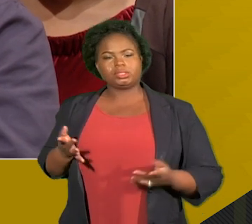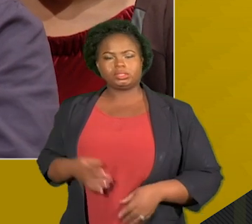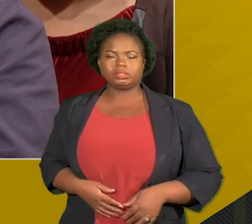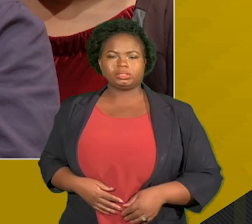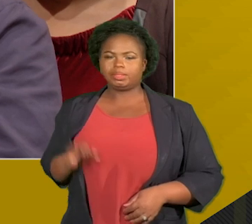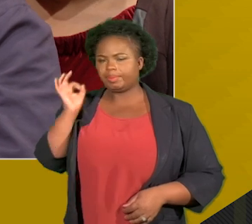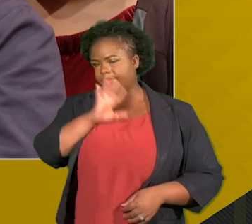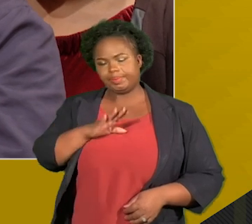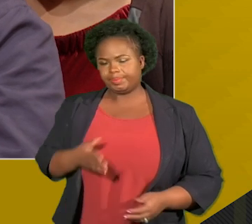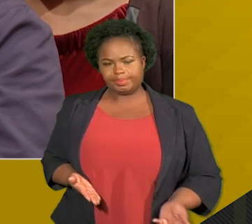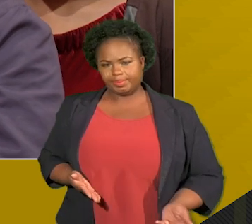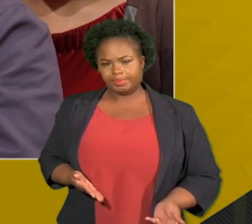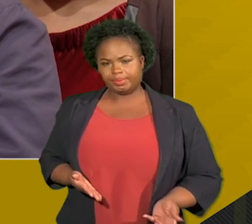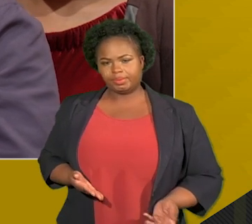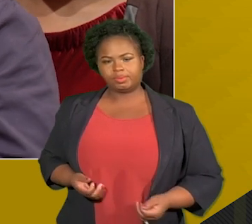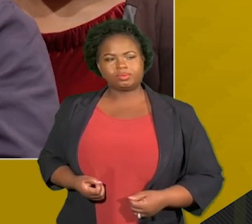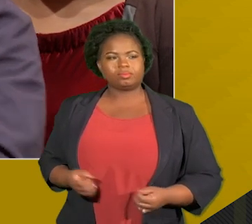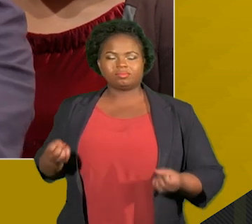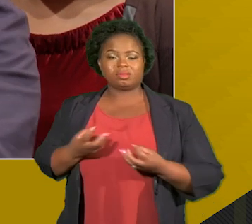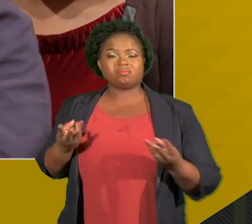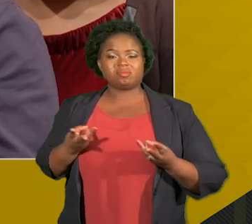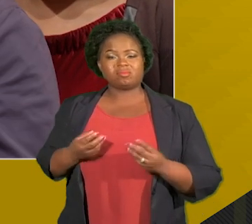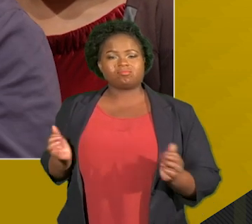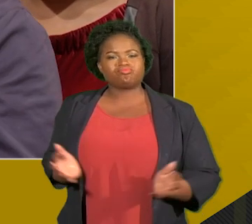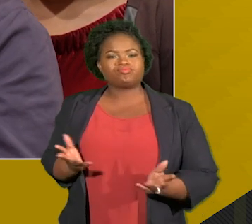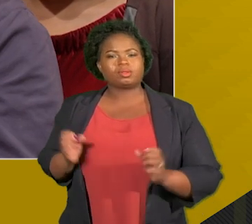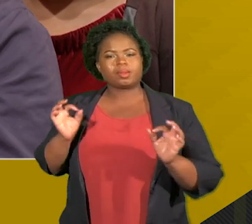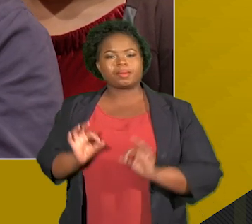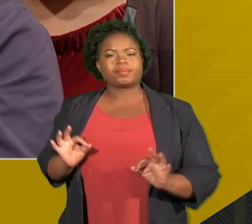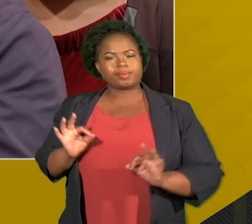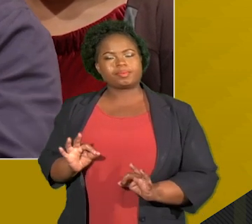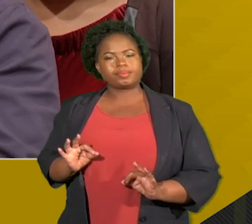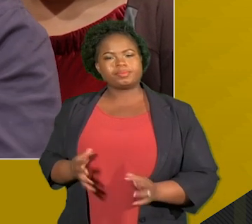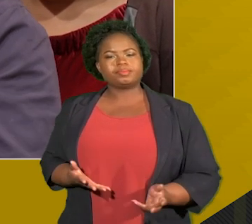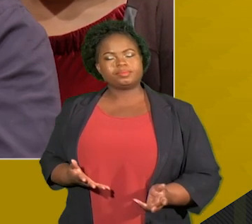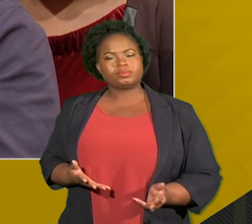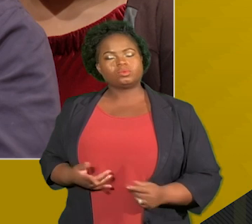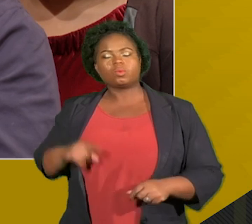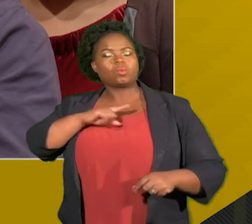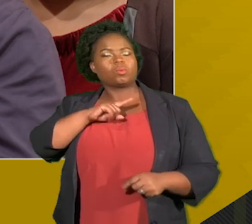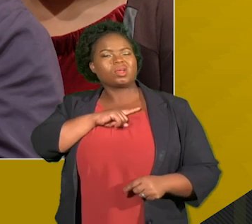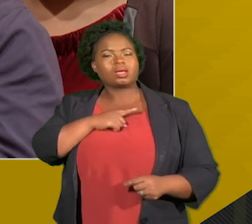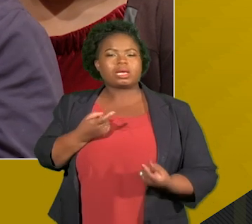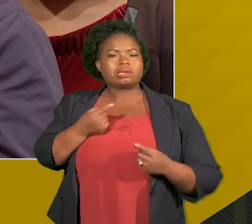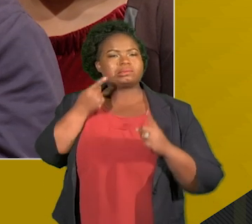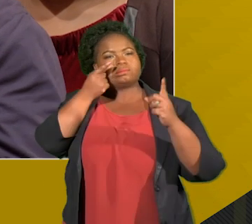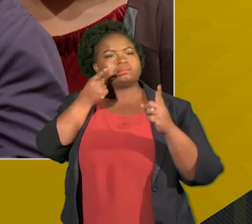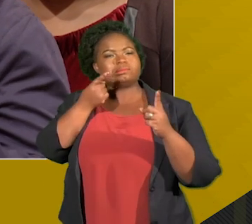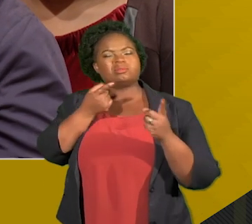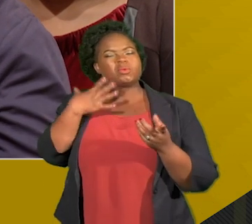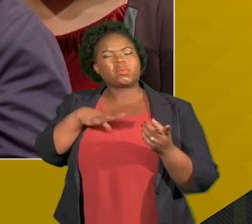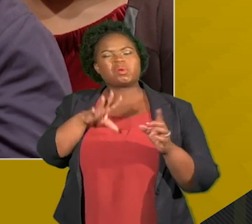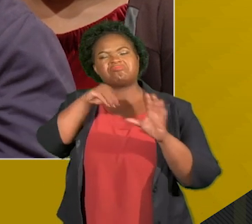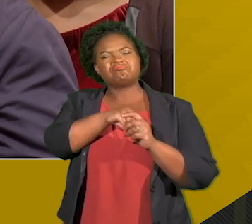information that decisions or not encouraging our youth to actually pursue a career in the arts. Mm. It's because of the lack